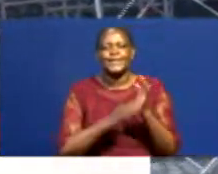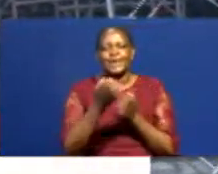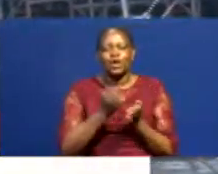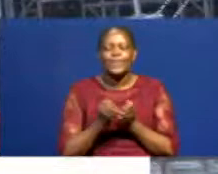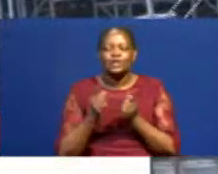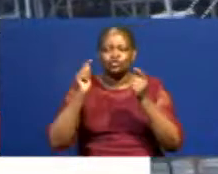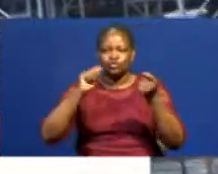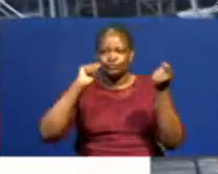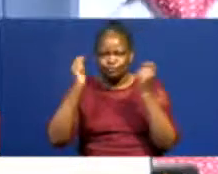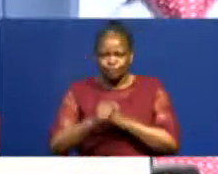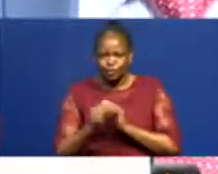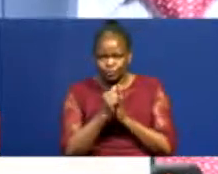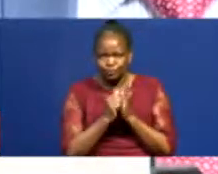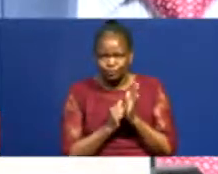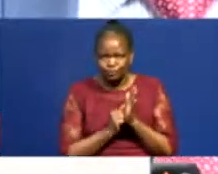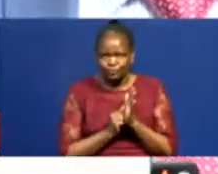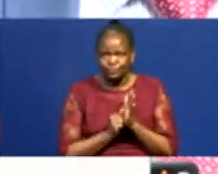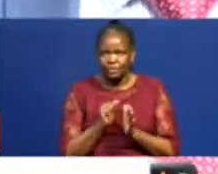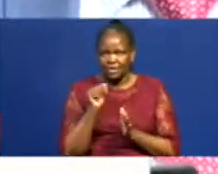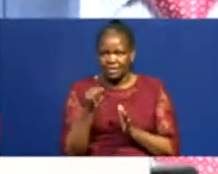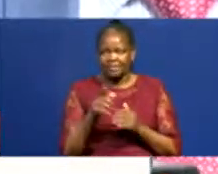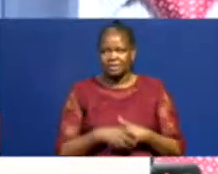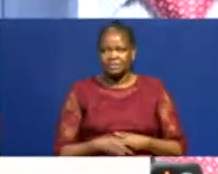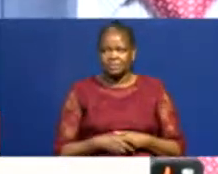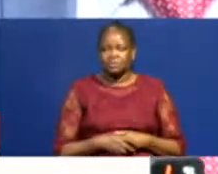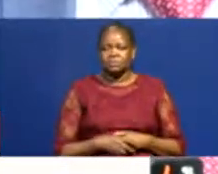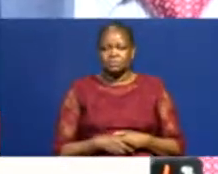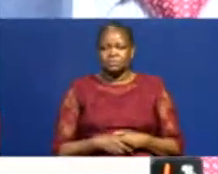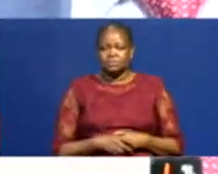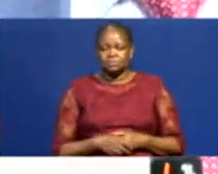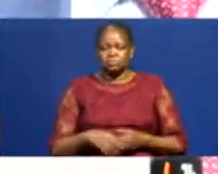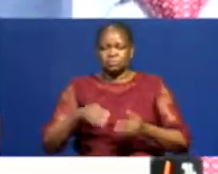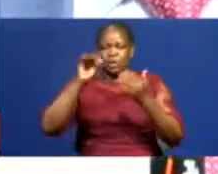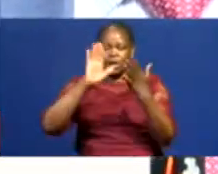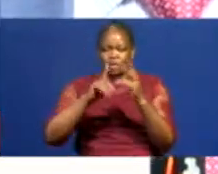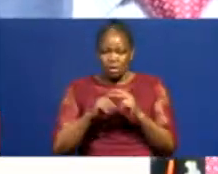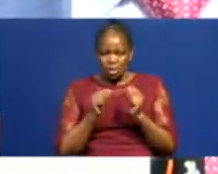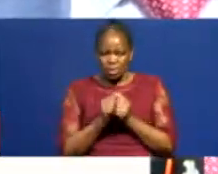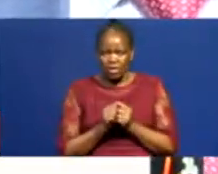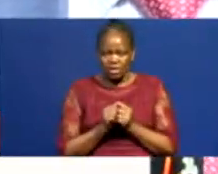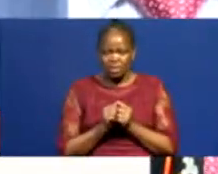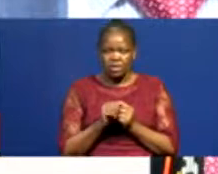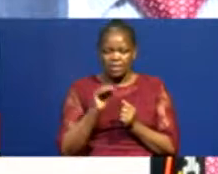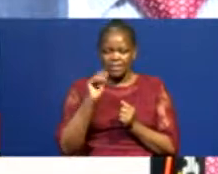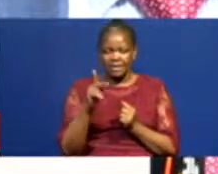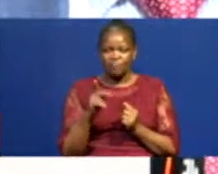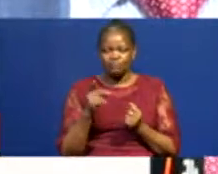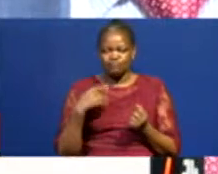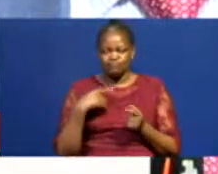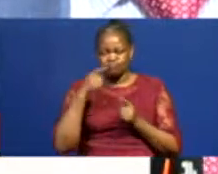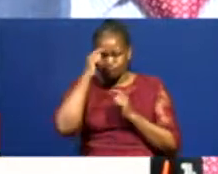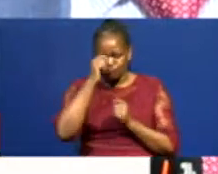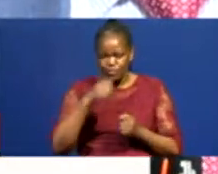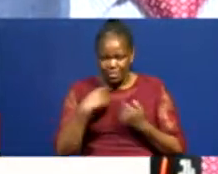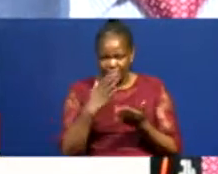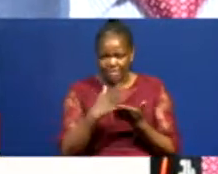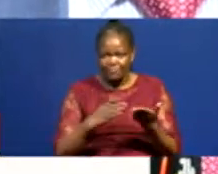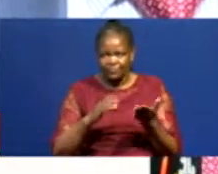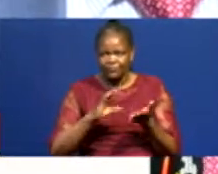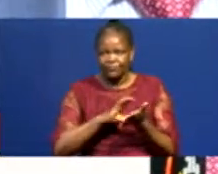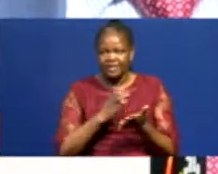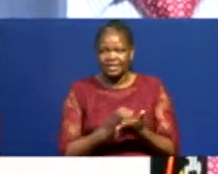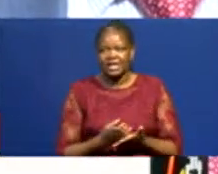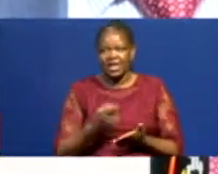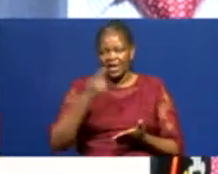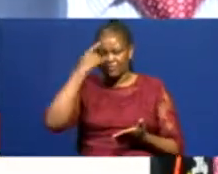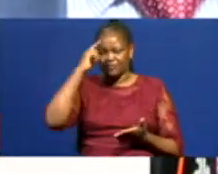economic transformation agenda. This is a multi-sectoral approach. Starting with EBK, we have been privileged to be given some funding